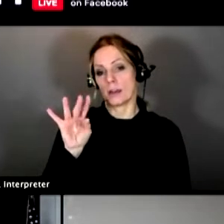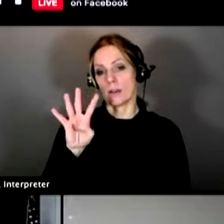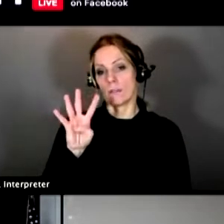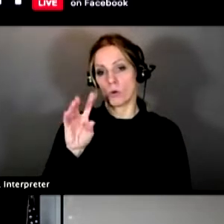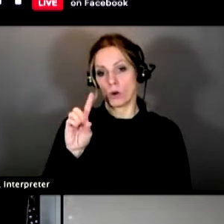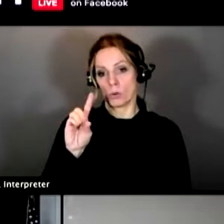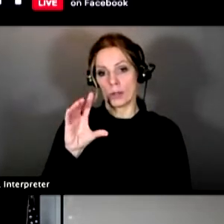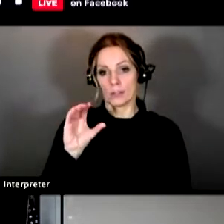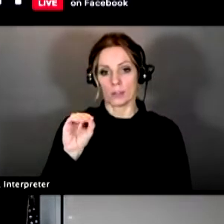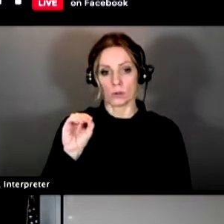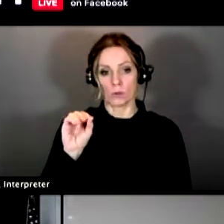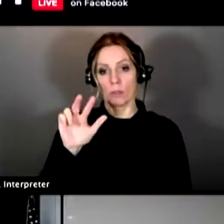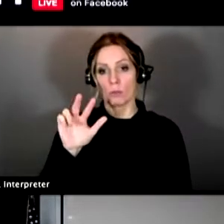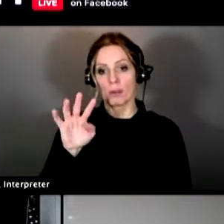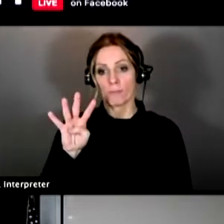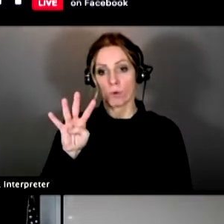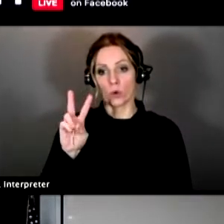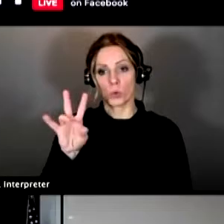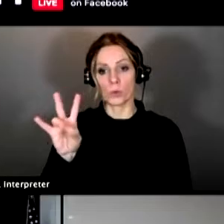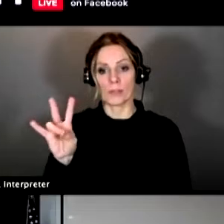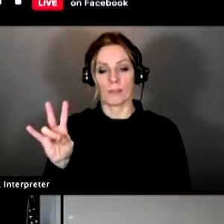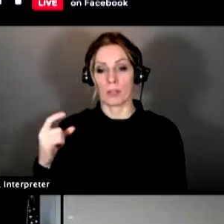888-410-3427. En español,